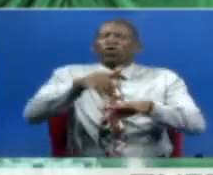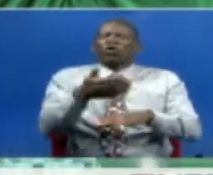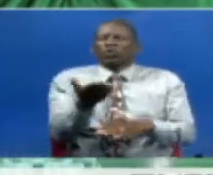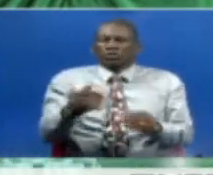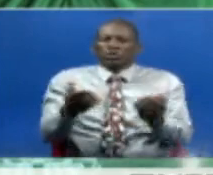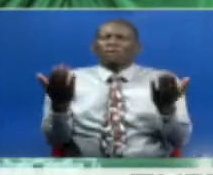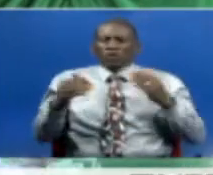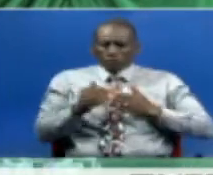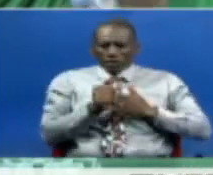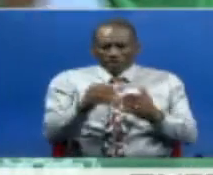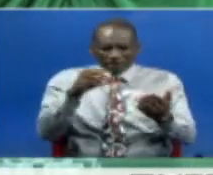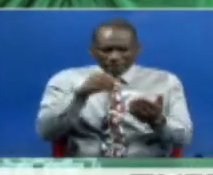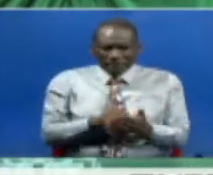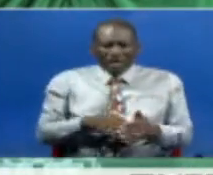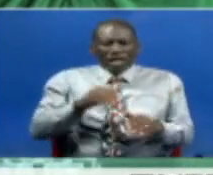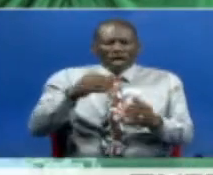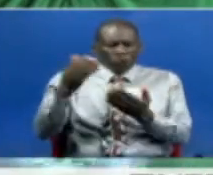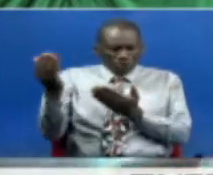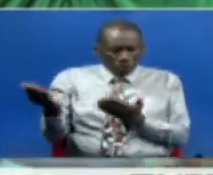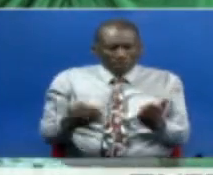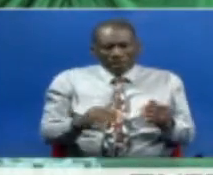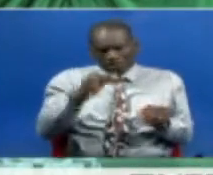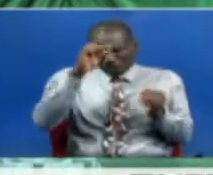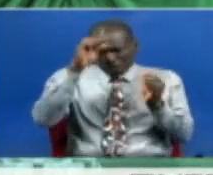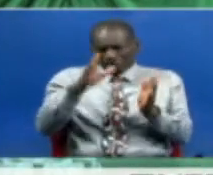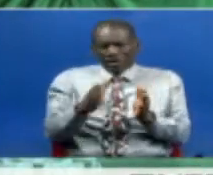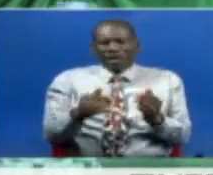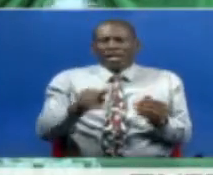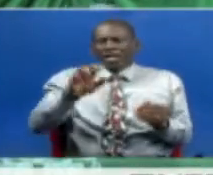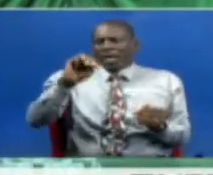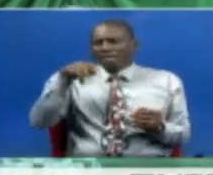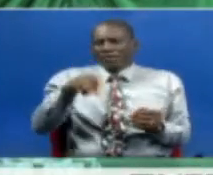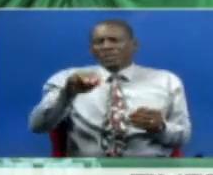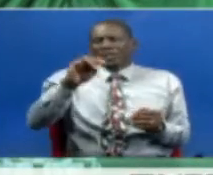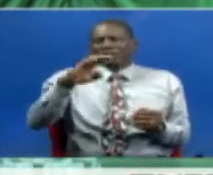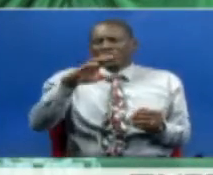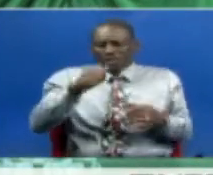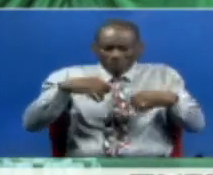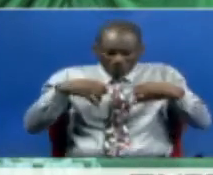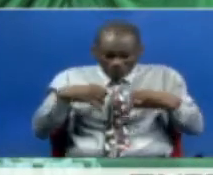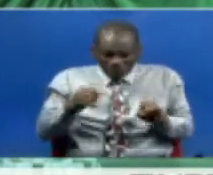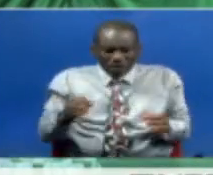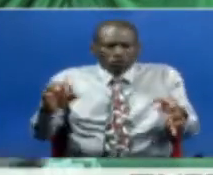niite gavana, niite wabunge, niite MCS, nijaribu